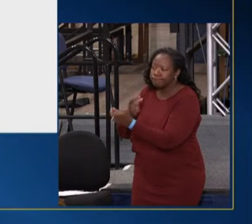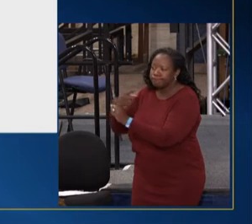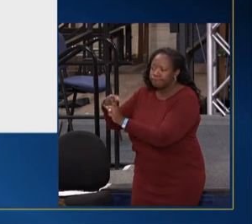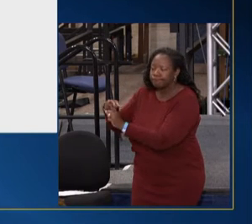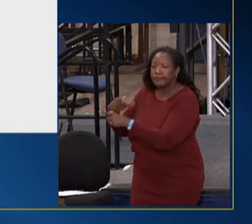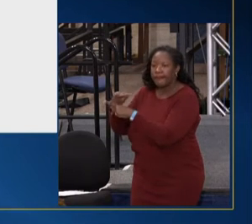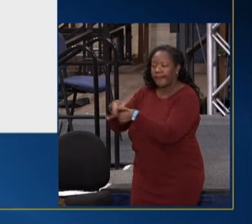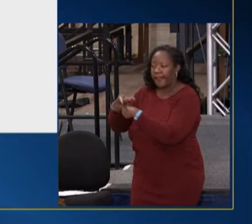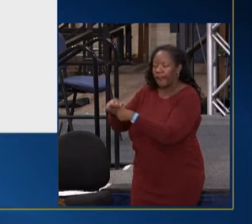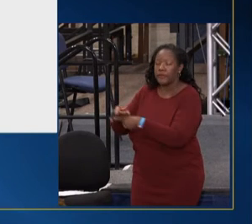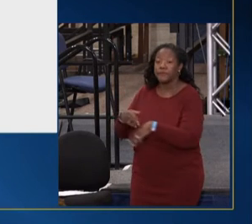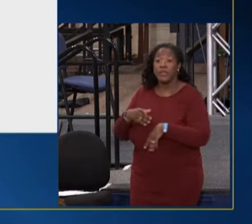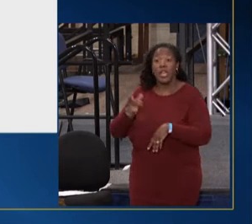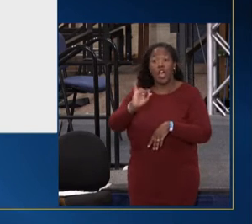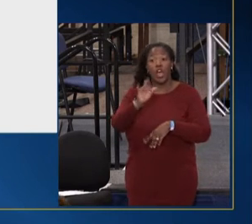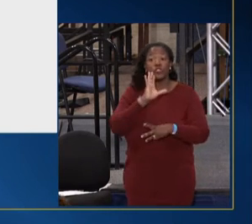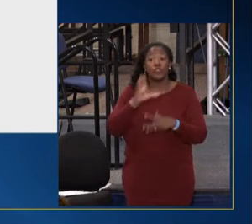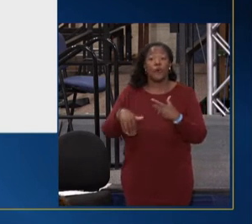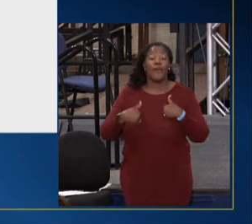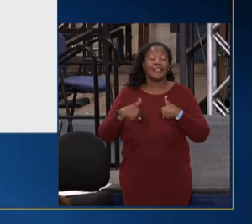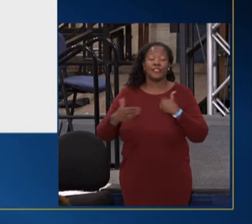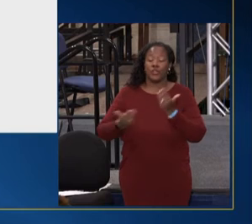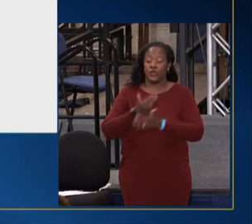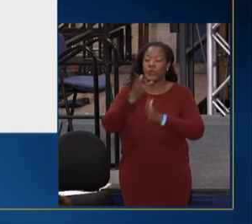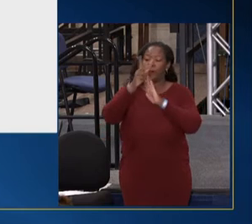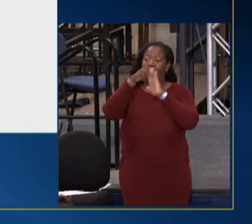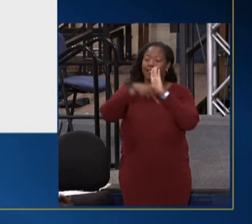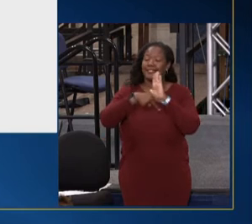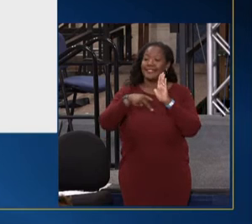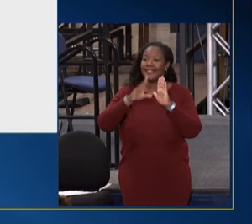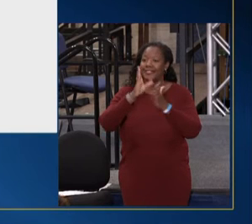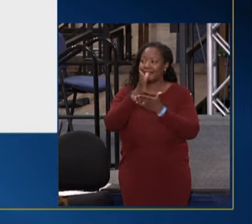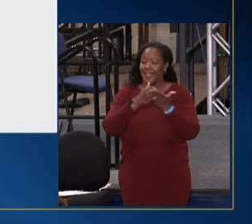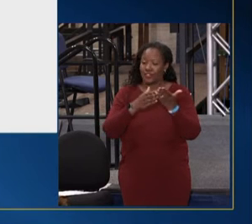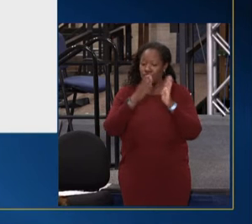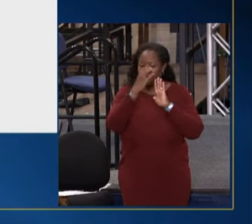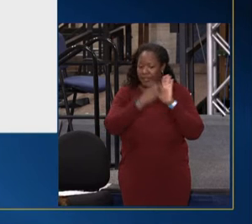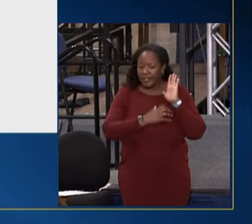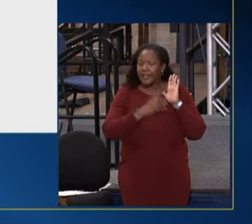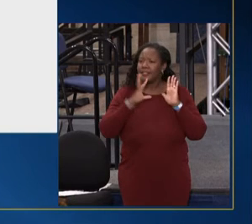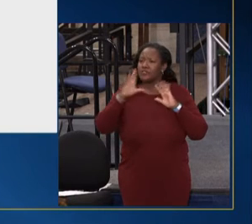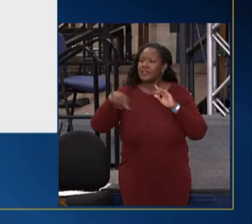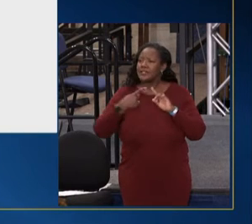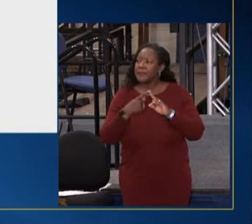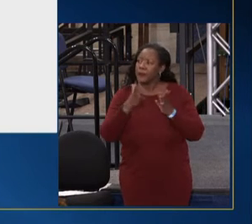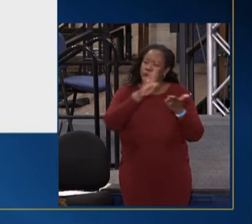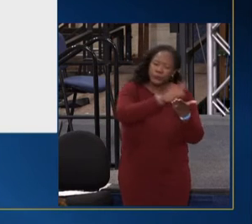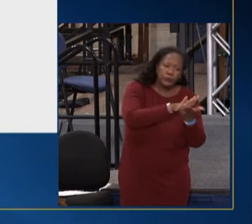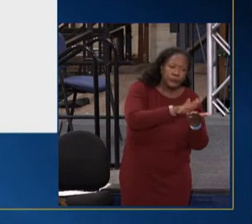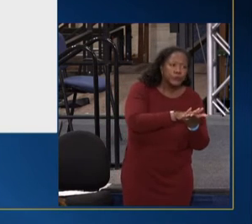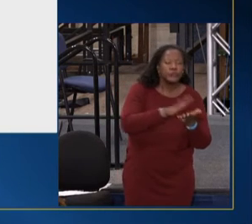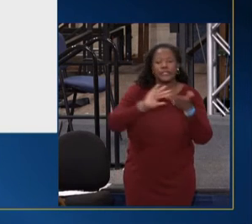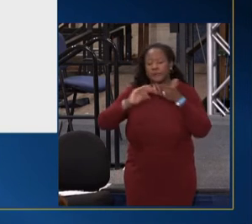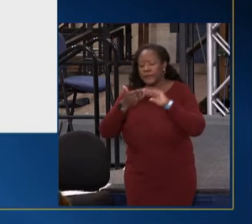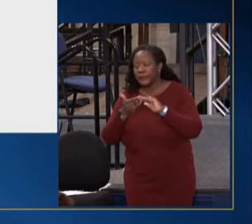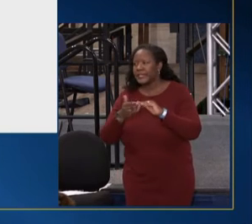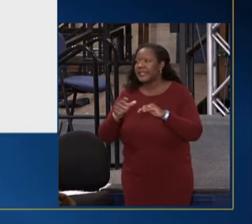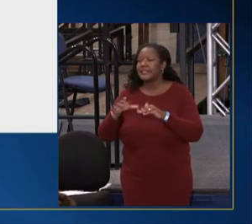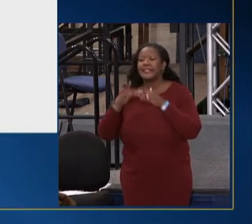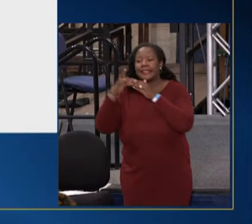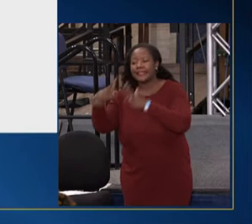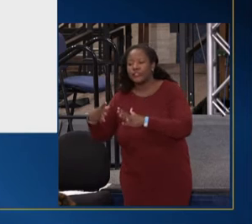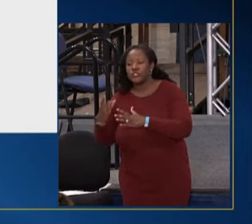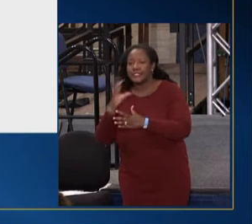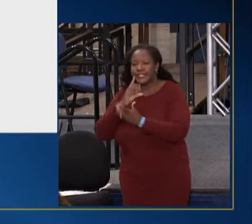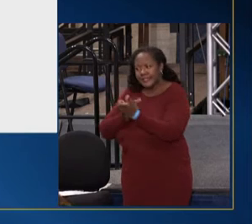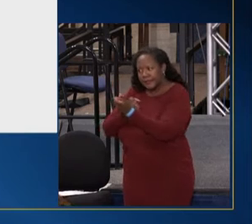new policy section that talks about what schools, communities, and other leaders can do to support and affirm our